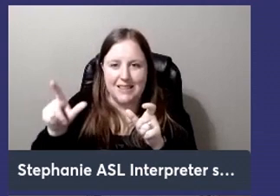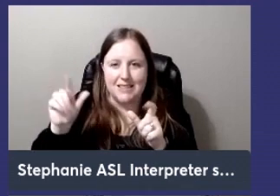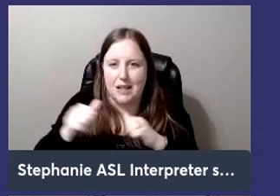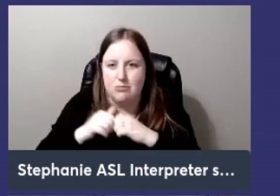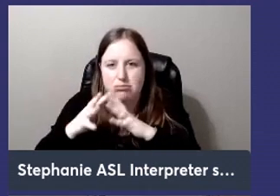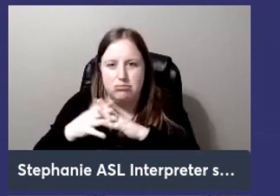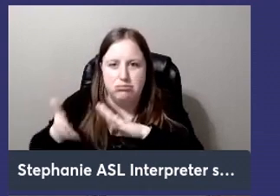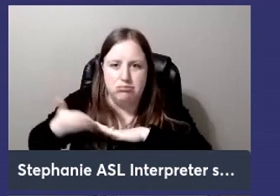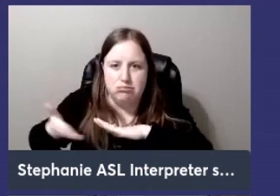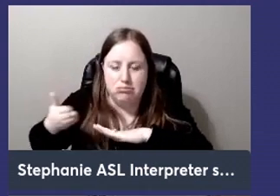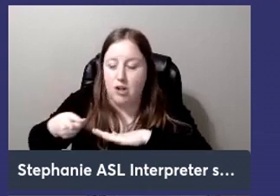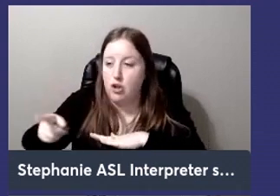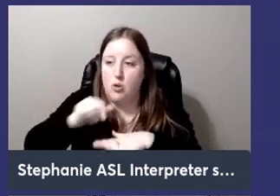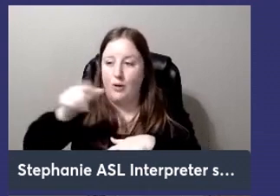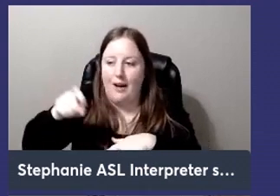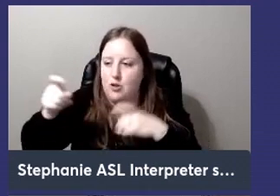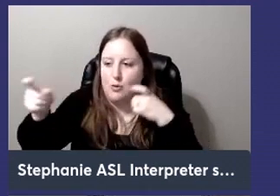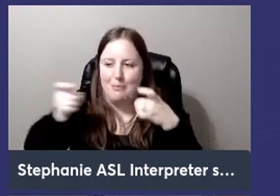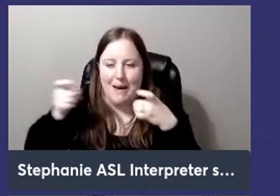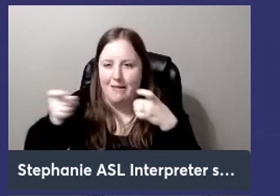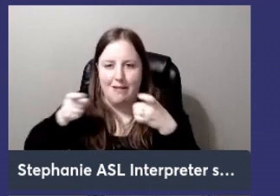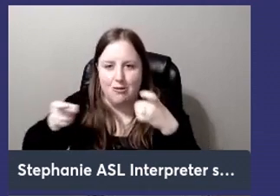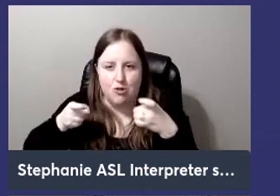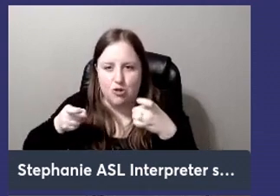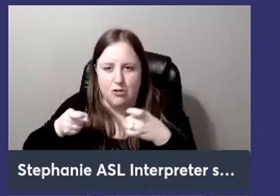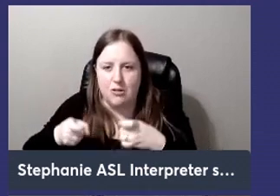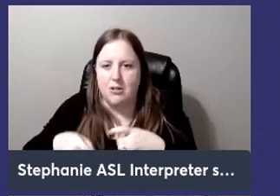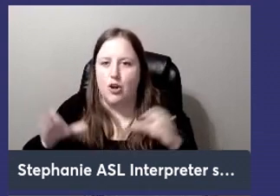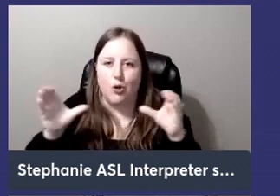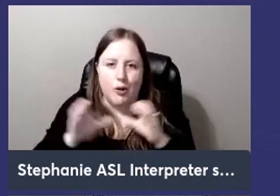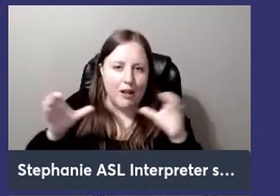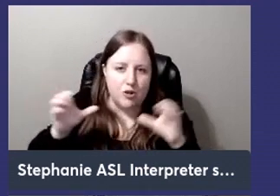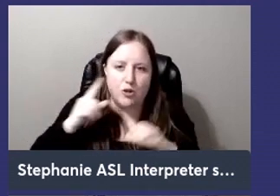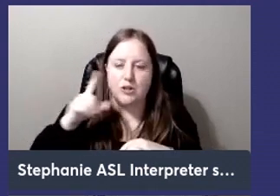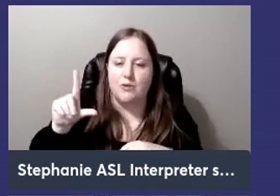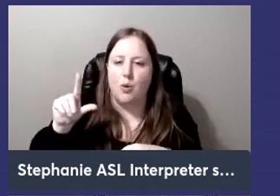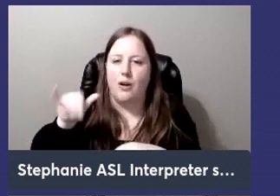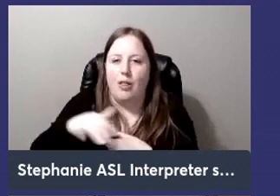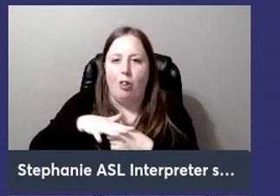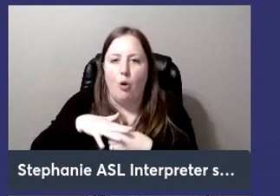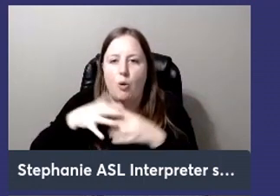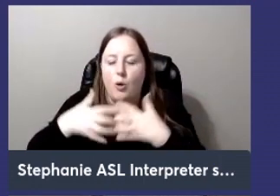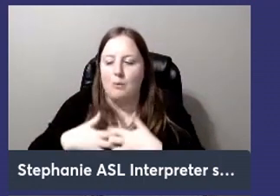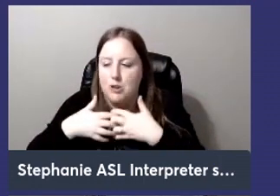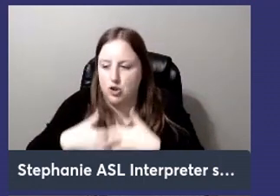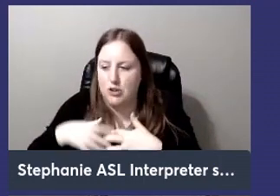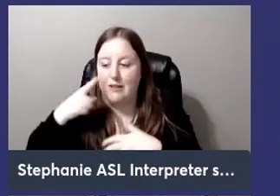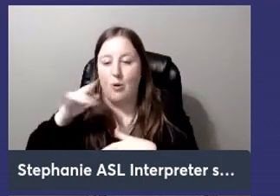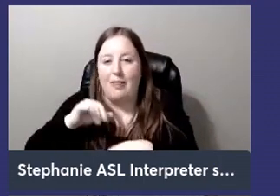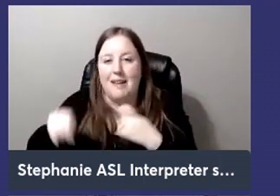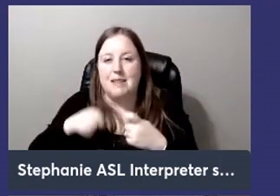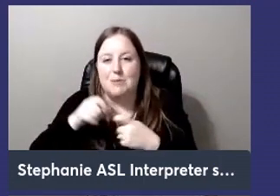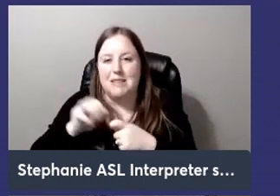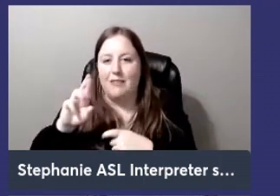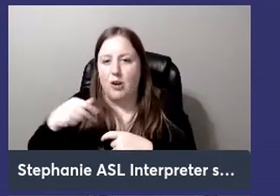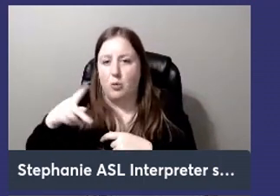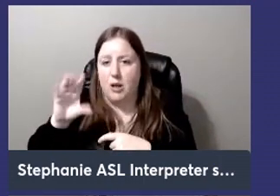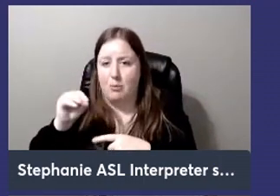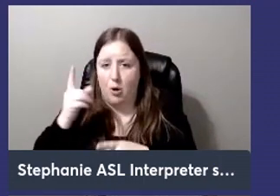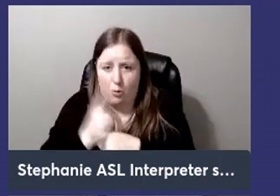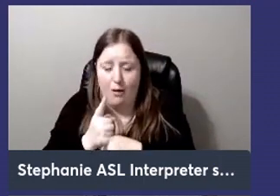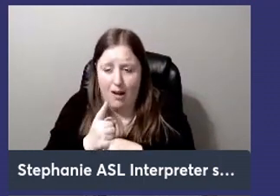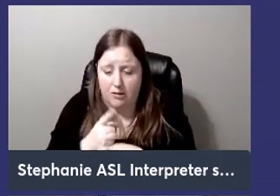you don't have to manage Git credentials on your local machine for that specific repo, right? Which